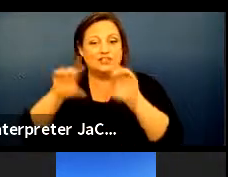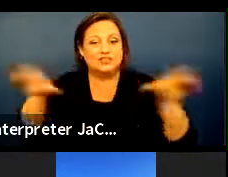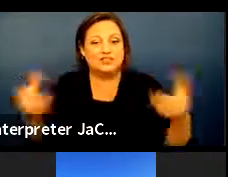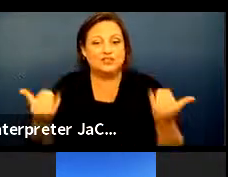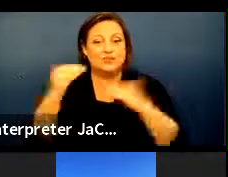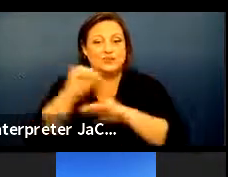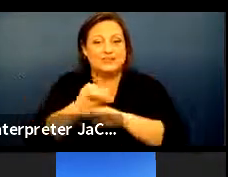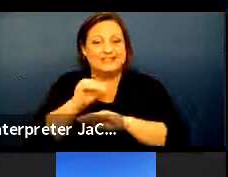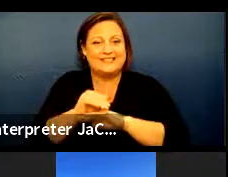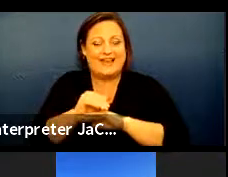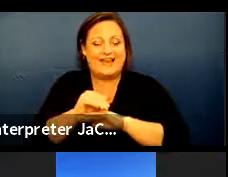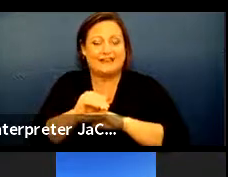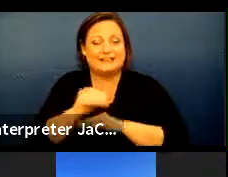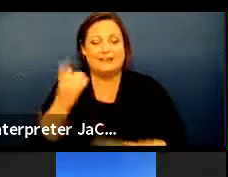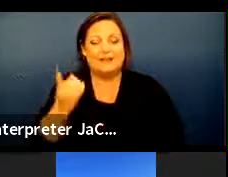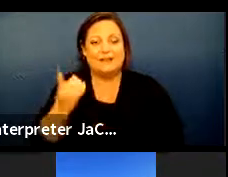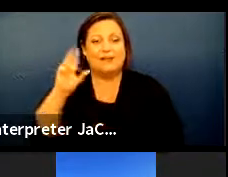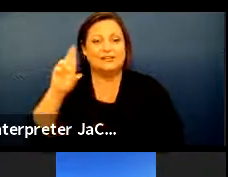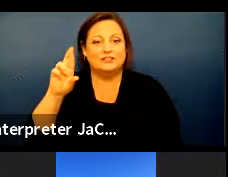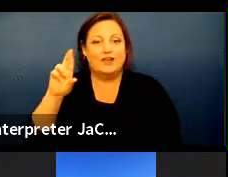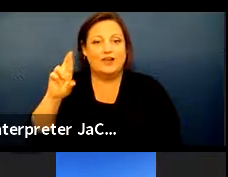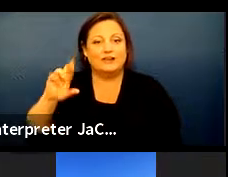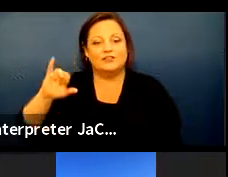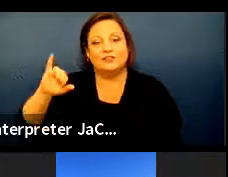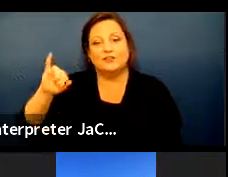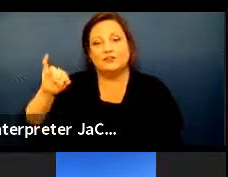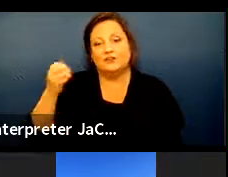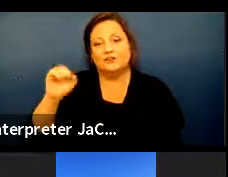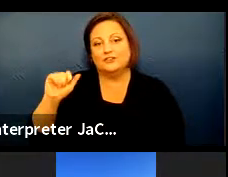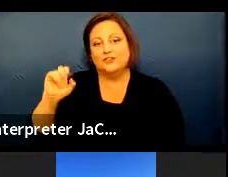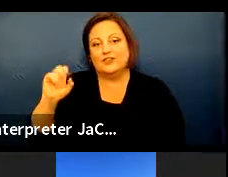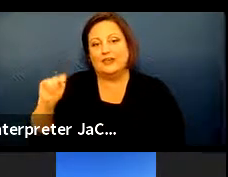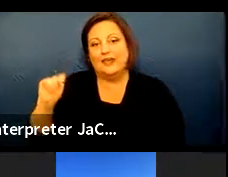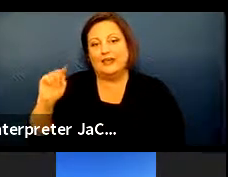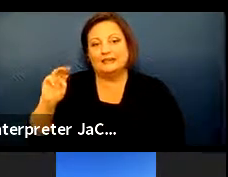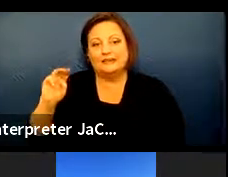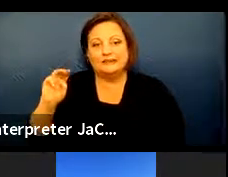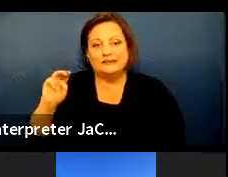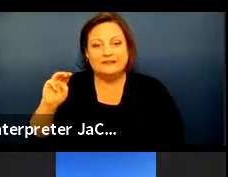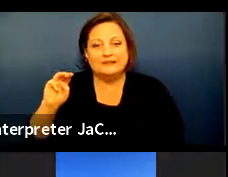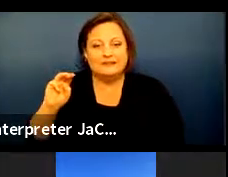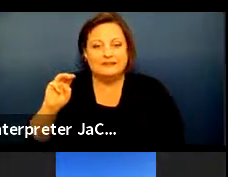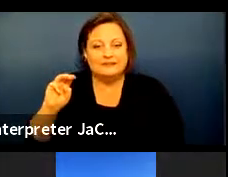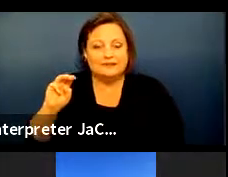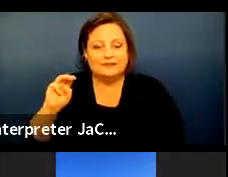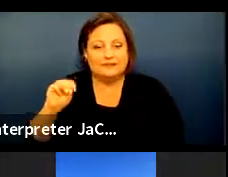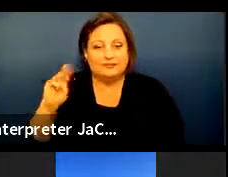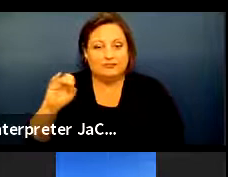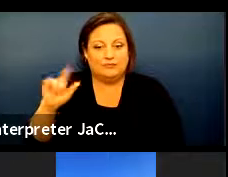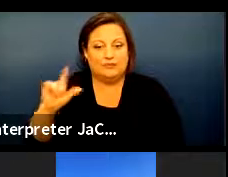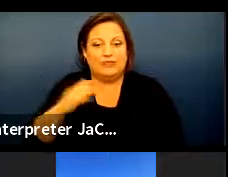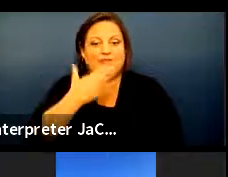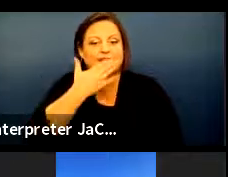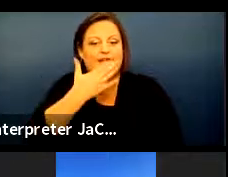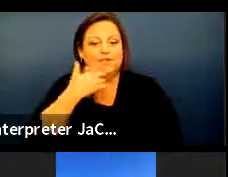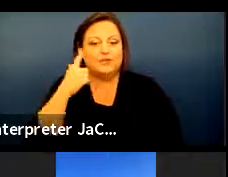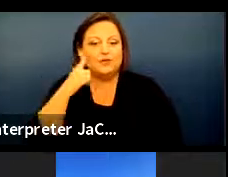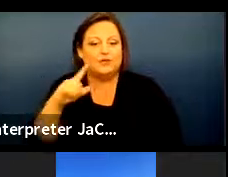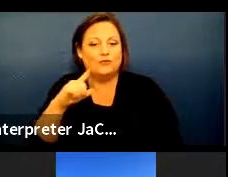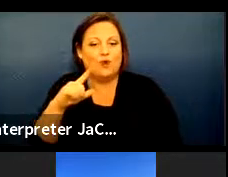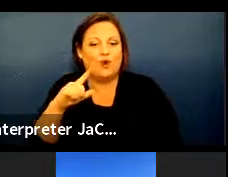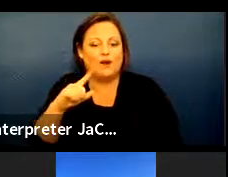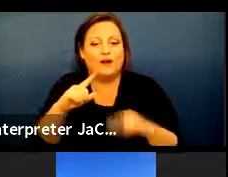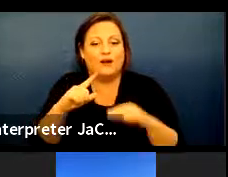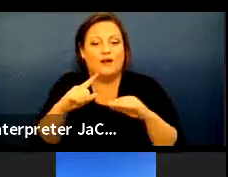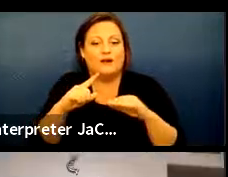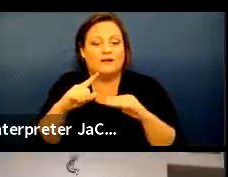tonight by Dr. Jeanette McNeil. Thank you and congratulations, Dr. Leahy and all of the graduates.